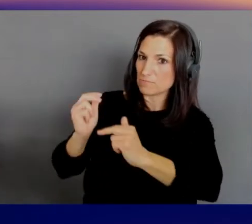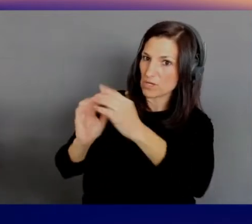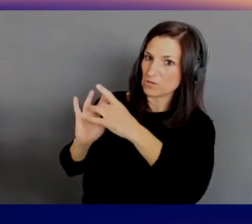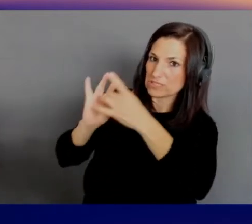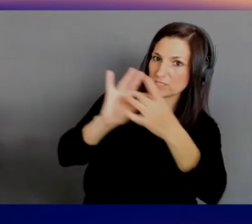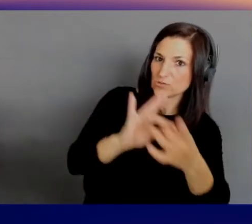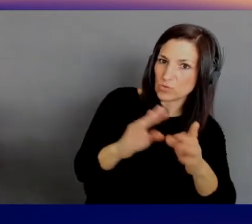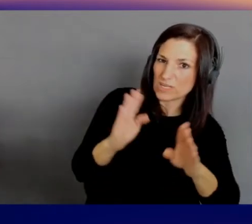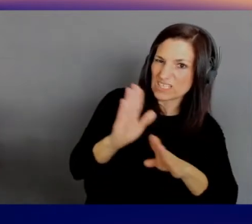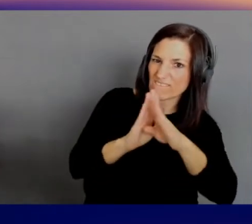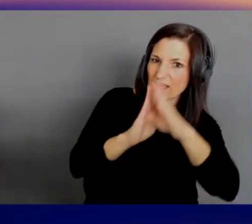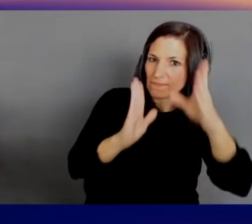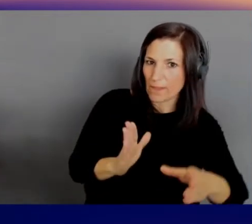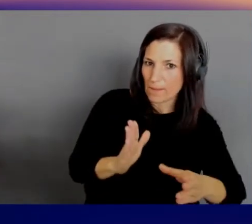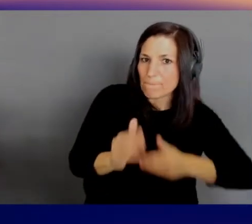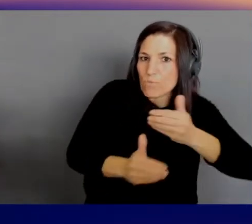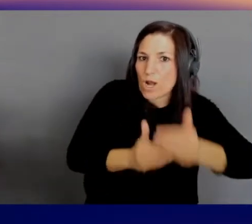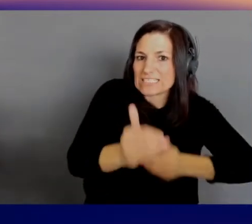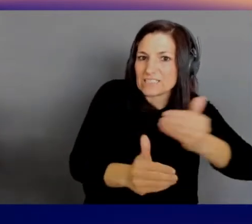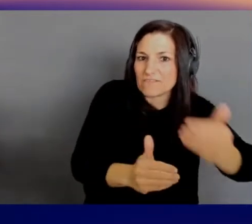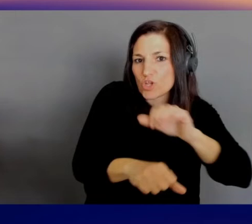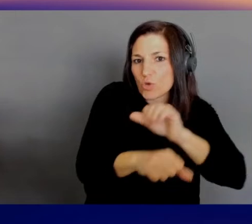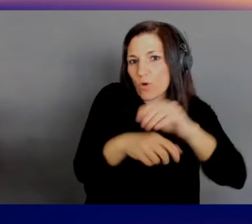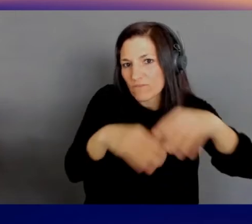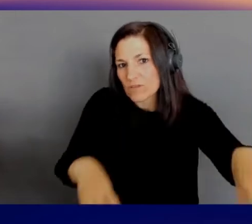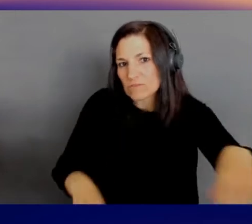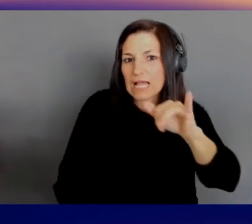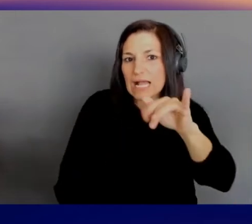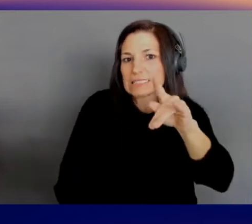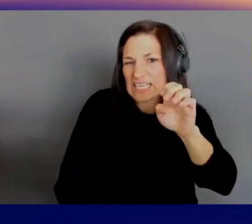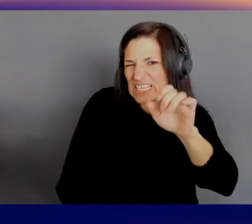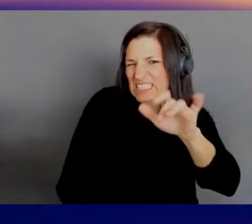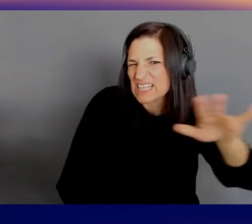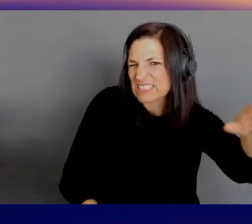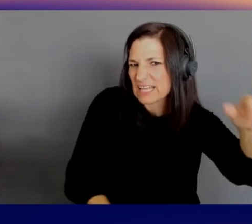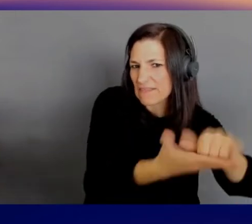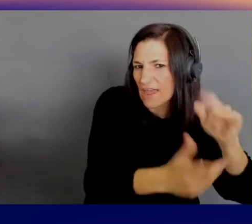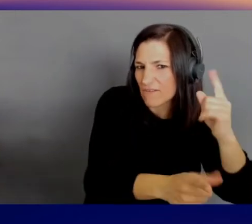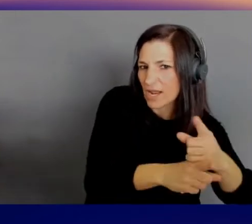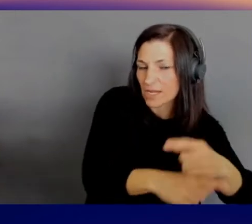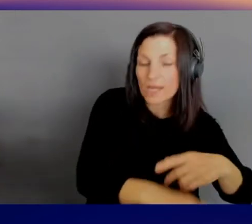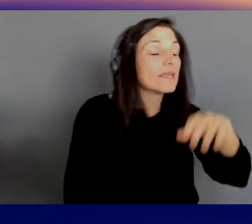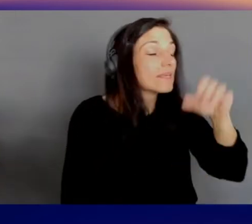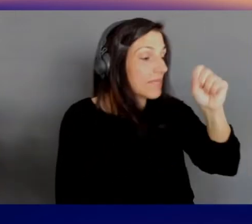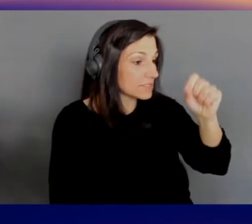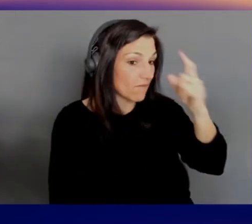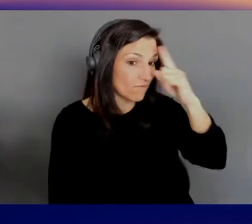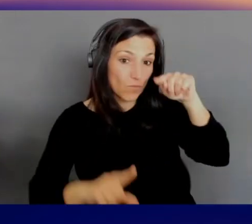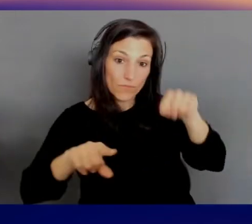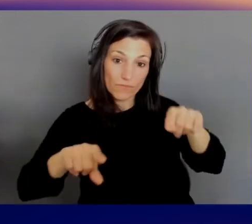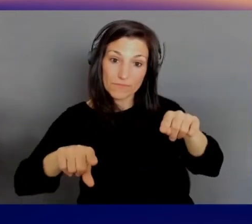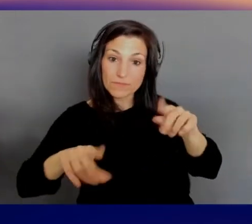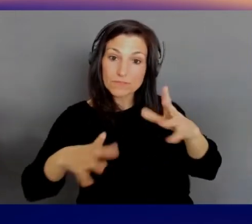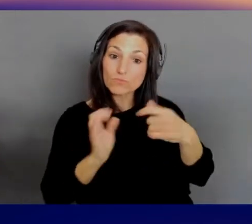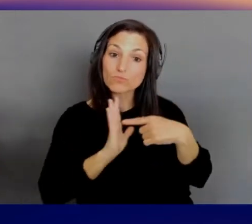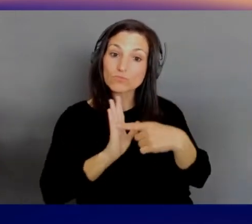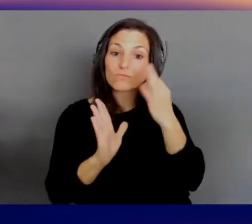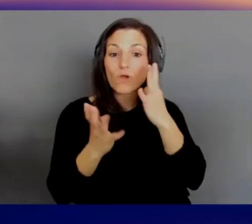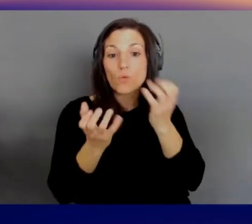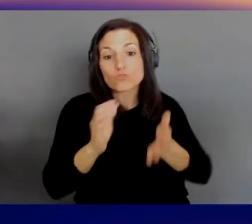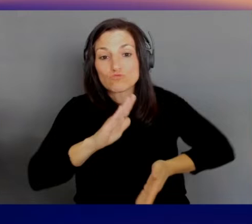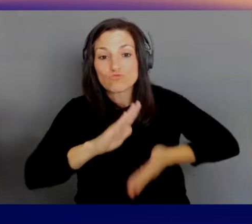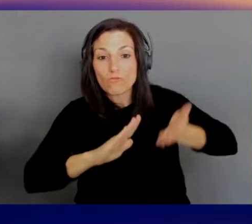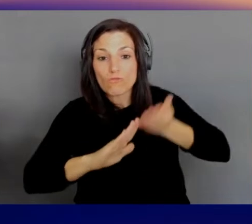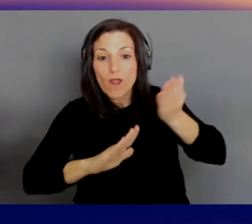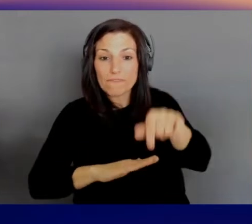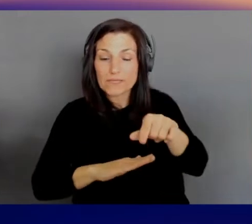productivity, workflows, Yes, IDEs, yes, things like yes. that. So in this case, I just want to show if I want to run this, I can directly